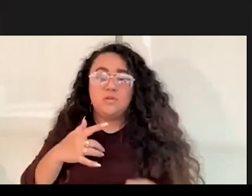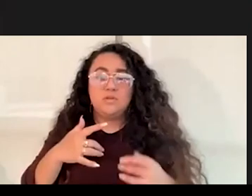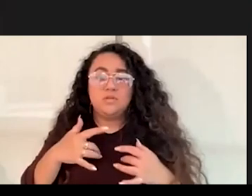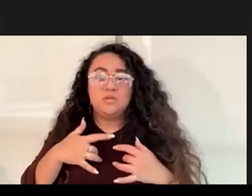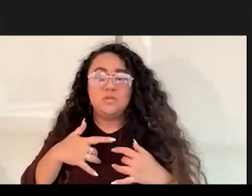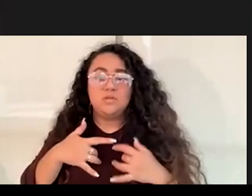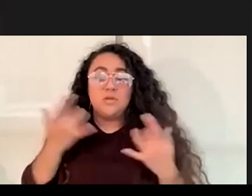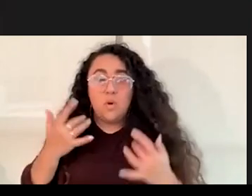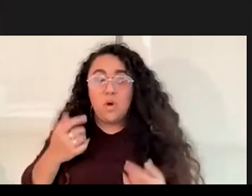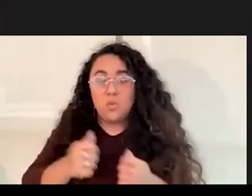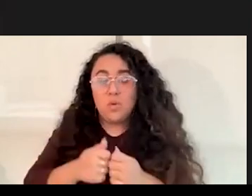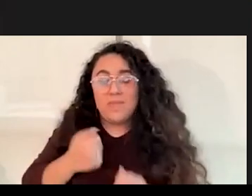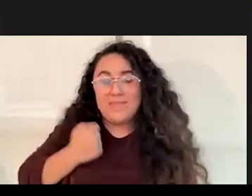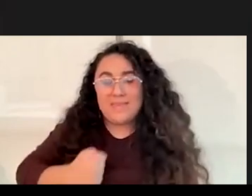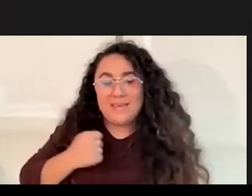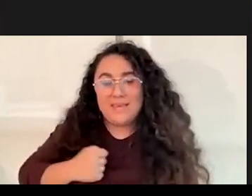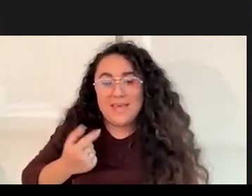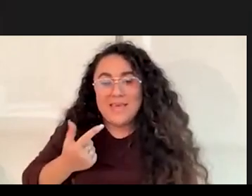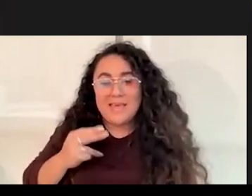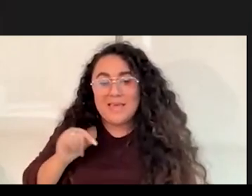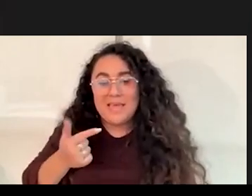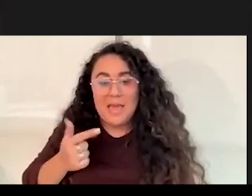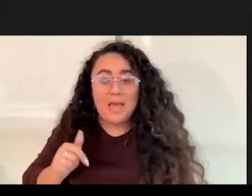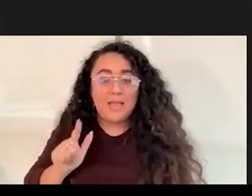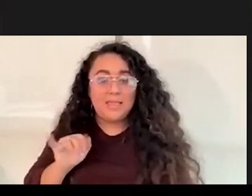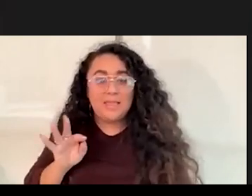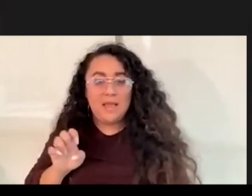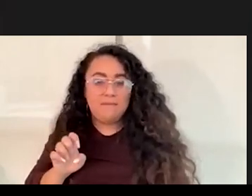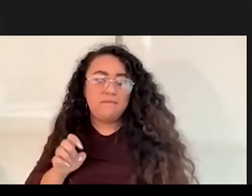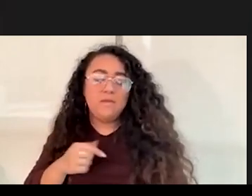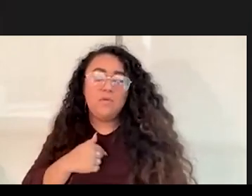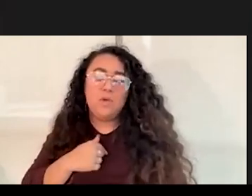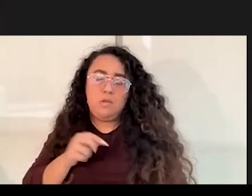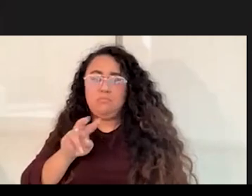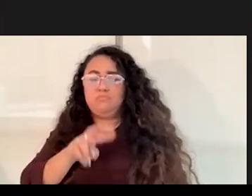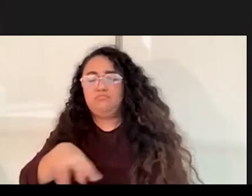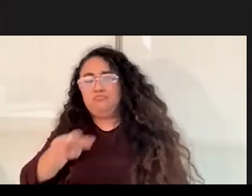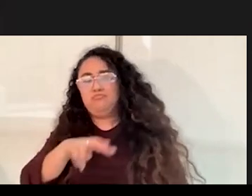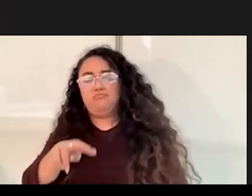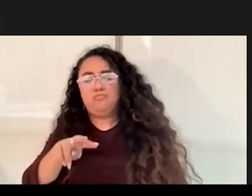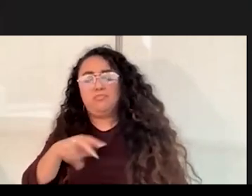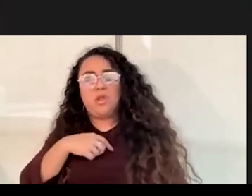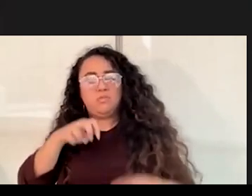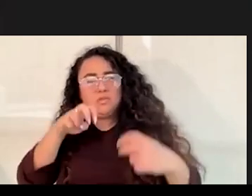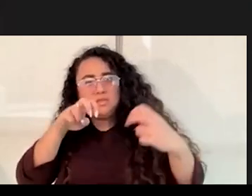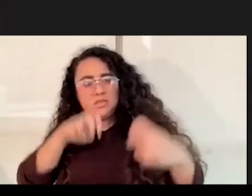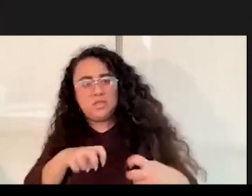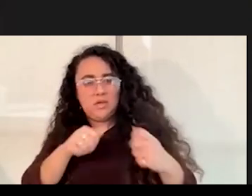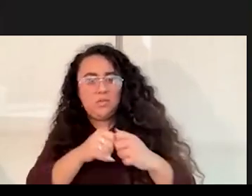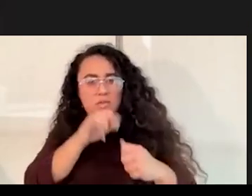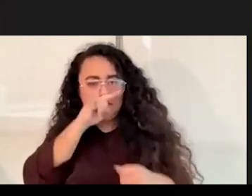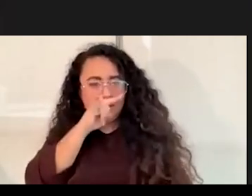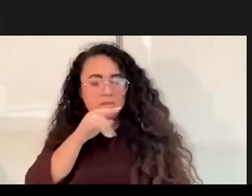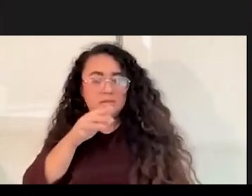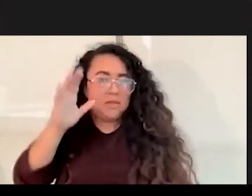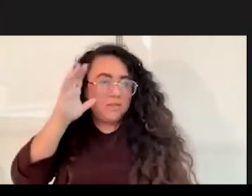life. And what I got from it, you know, I would sit and listen to them. Now, you